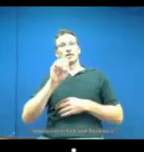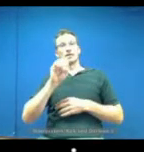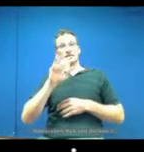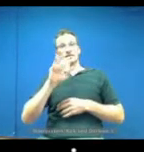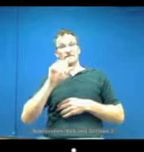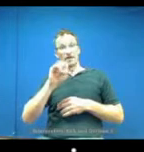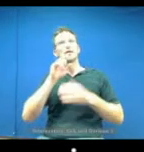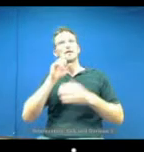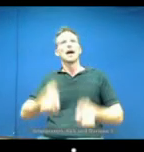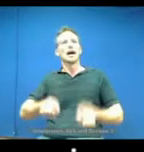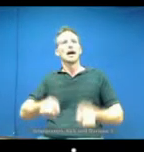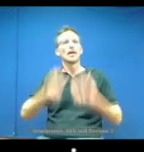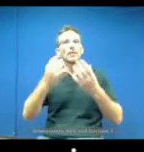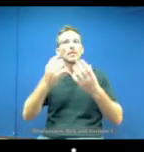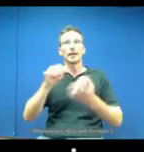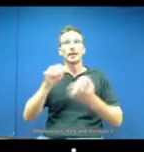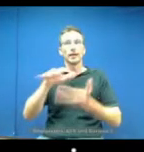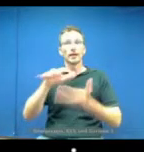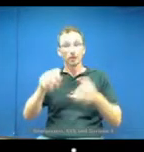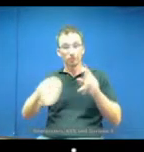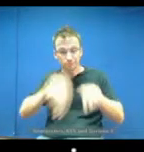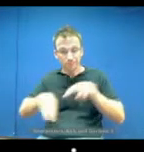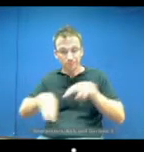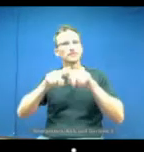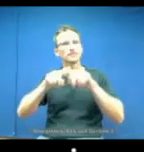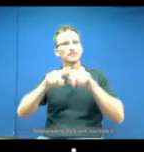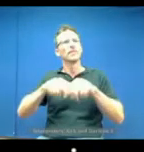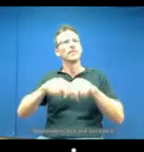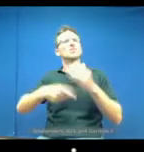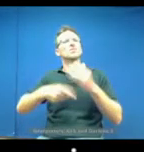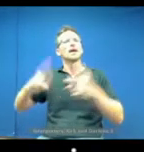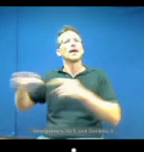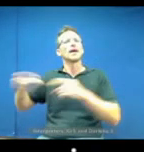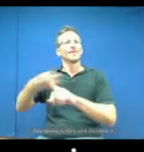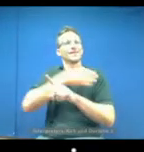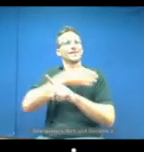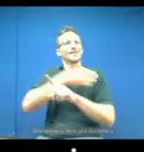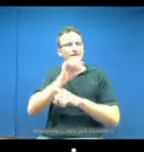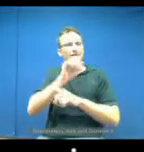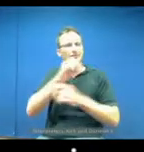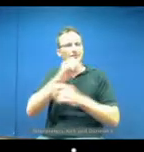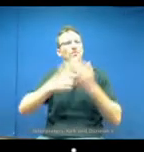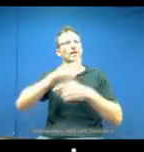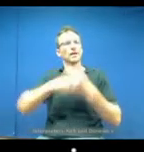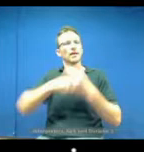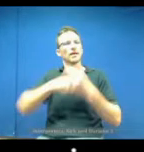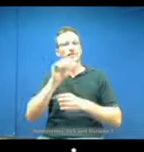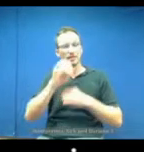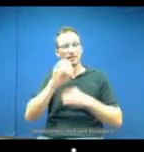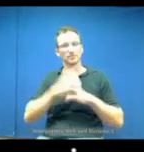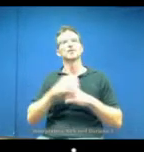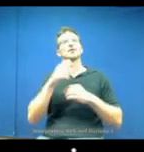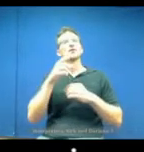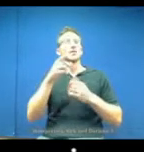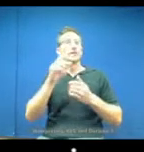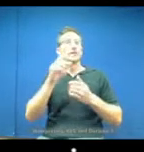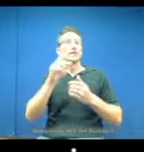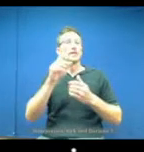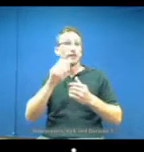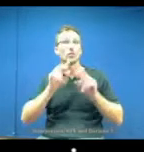case. You've already downloaded the forms in blank, and so you should expect to see those as the